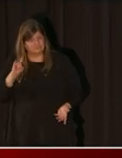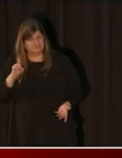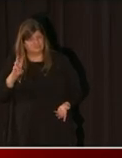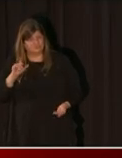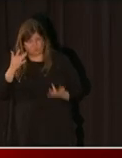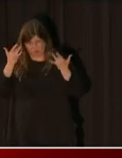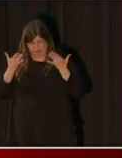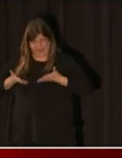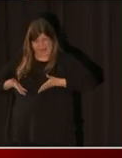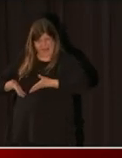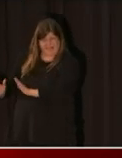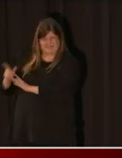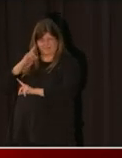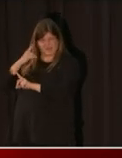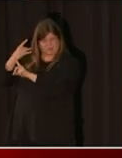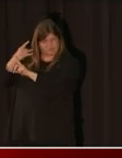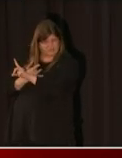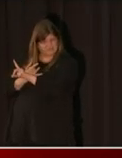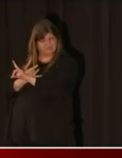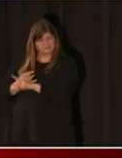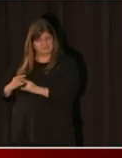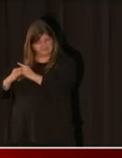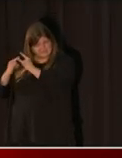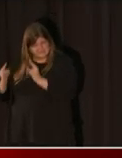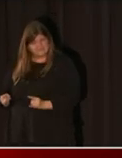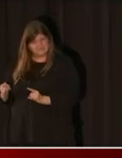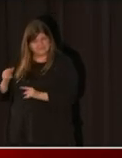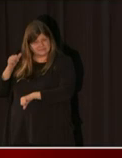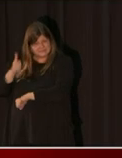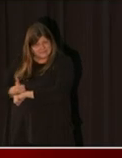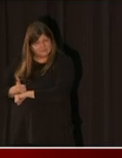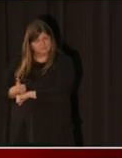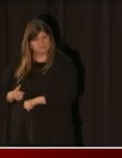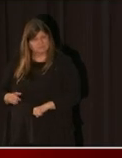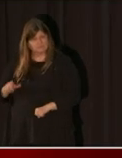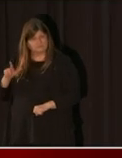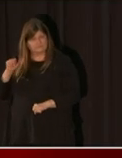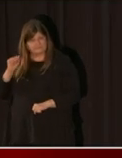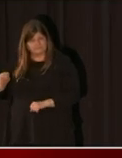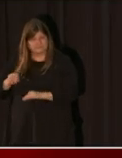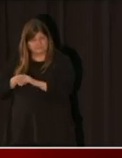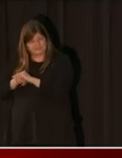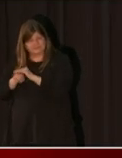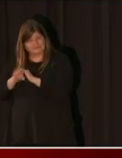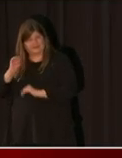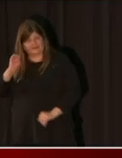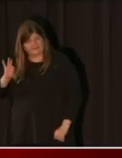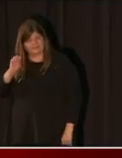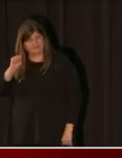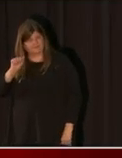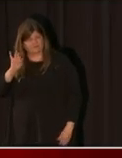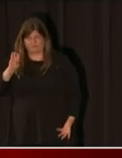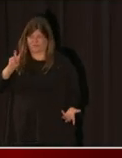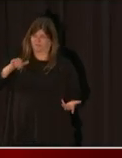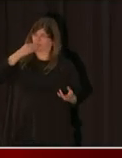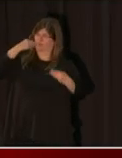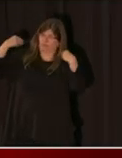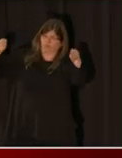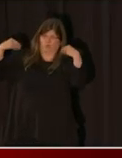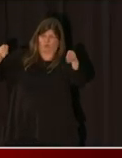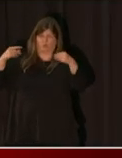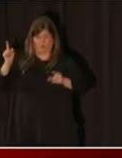an encampment to be at the entrance of an essential business, a grocery store, where there's a line of people outside? So you